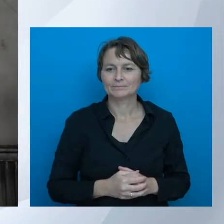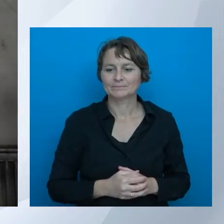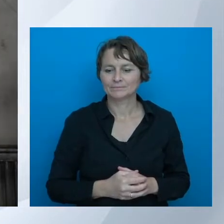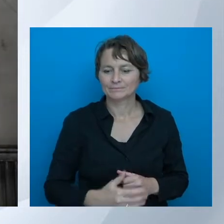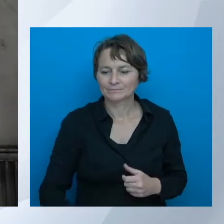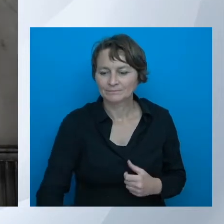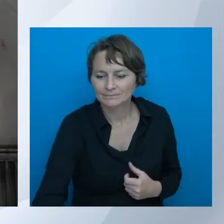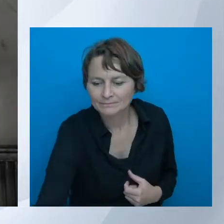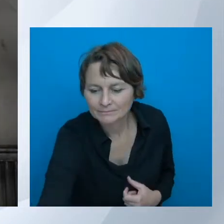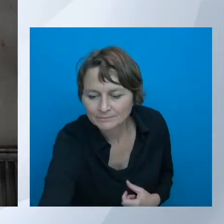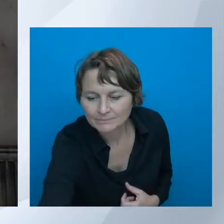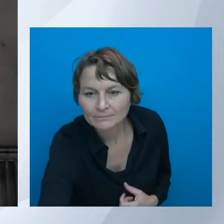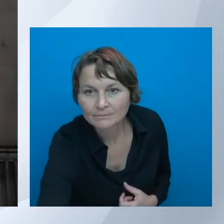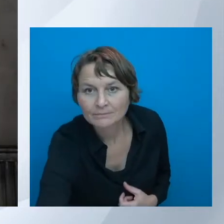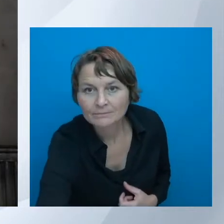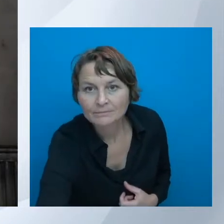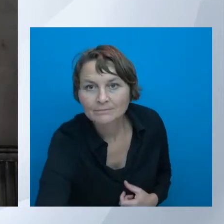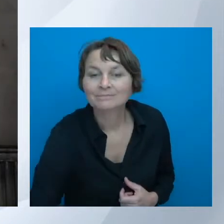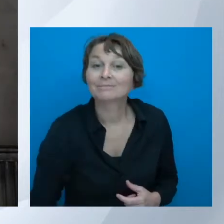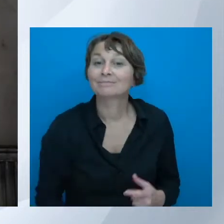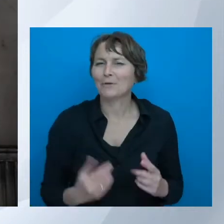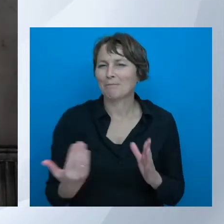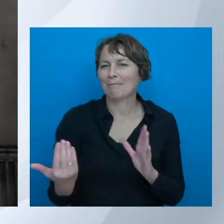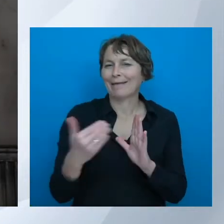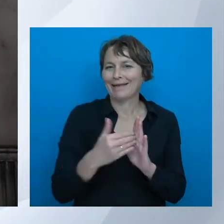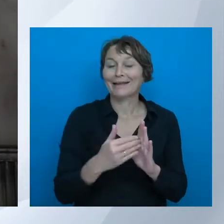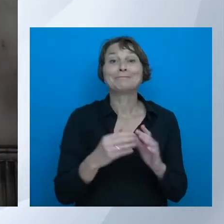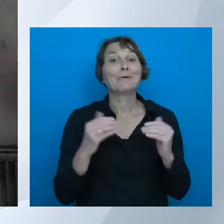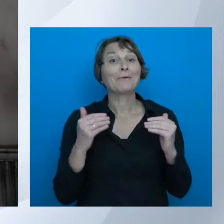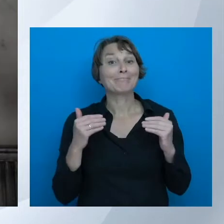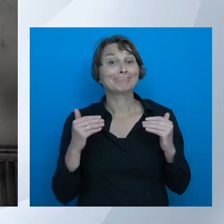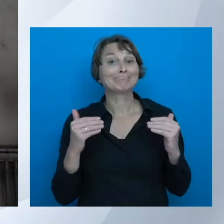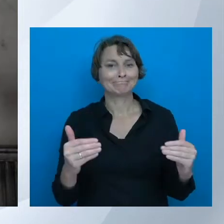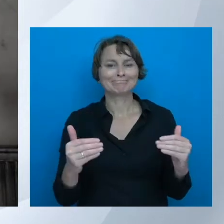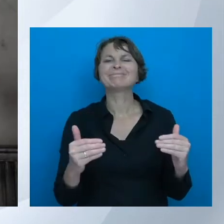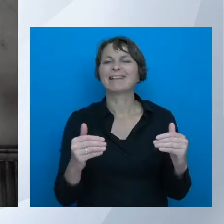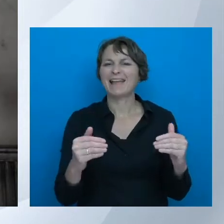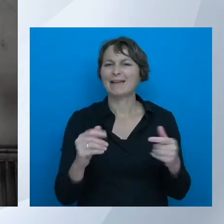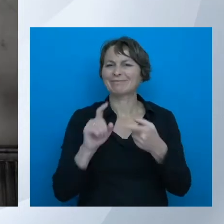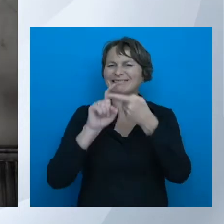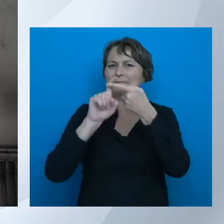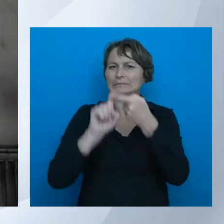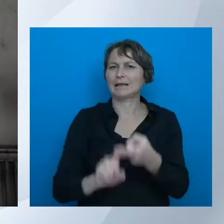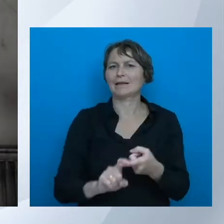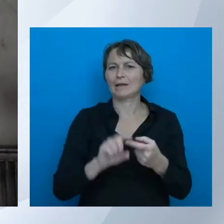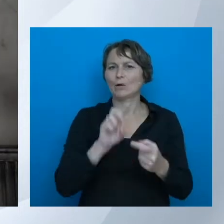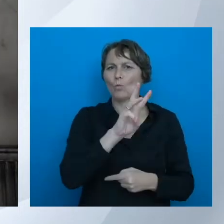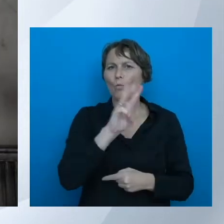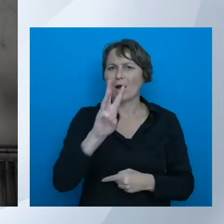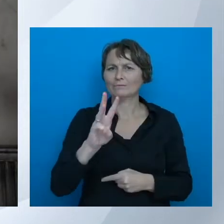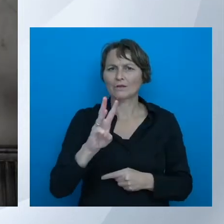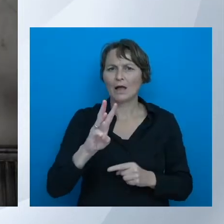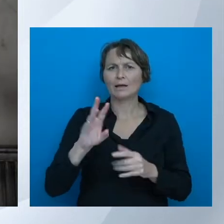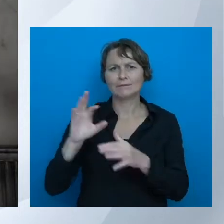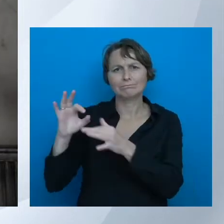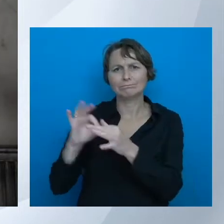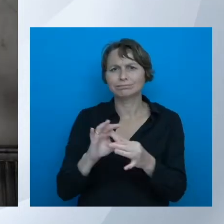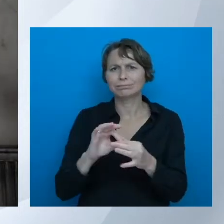So there we go, running static sites on Azure. The tagline, scalable front ends